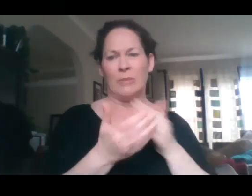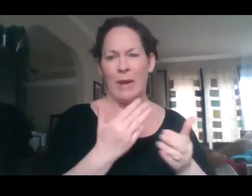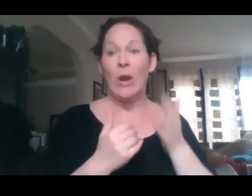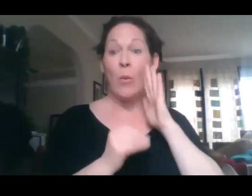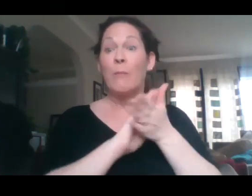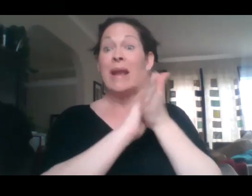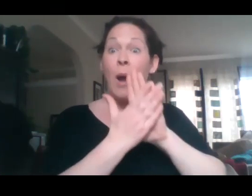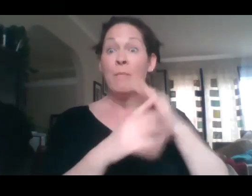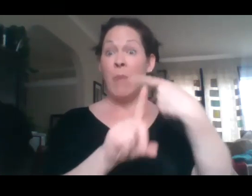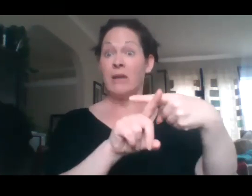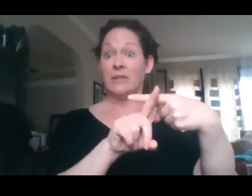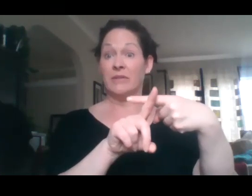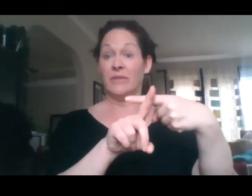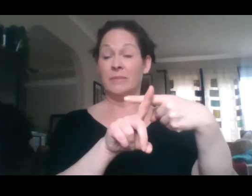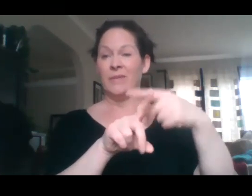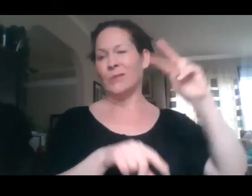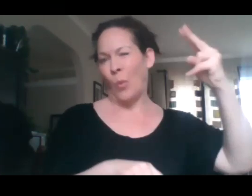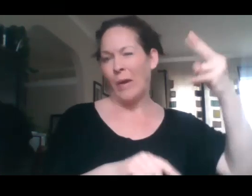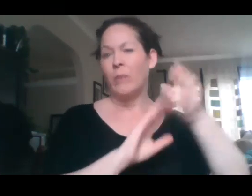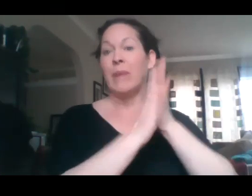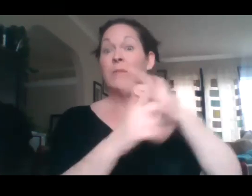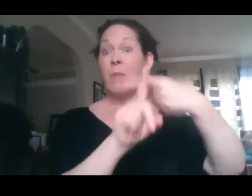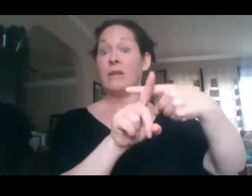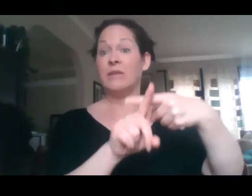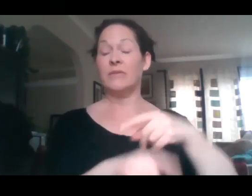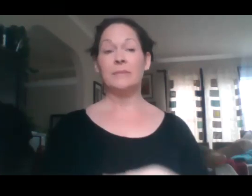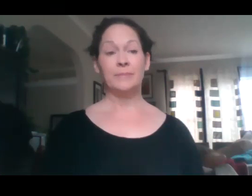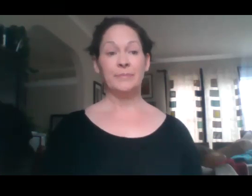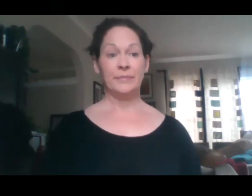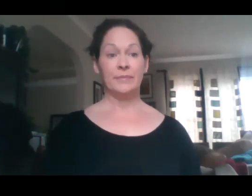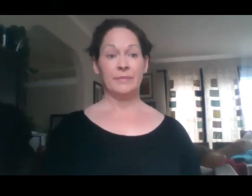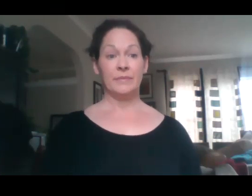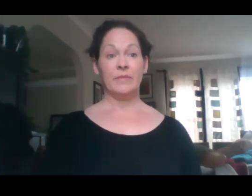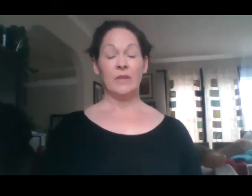positive. All right, so my domain